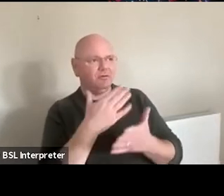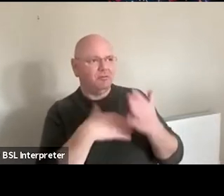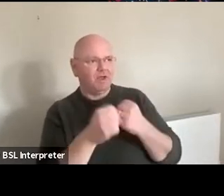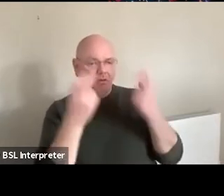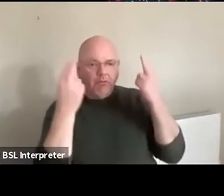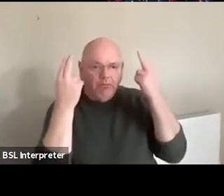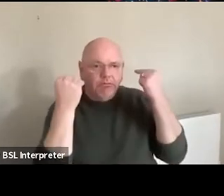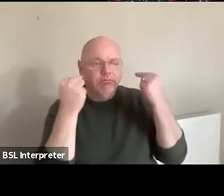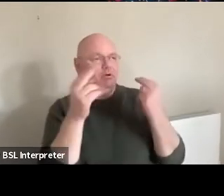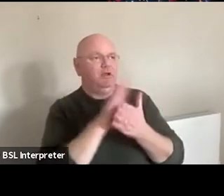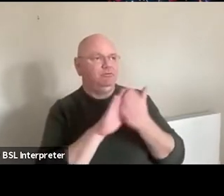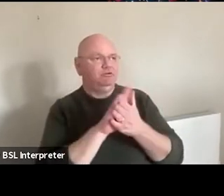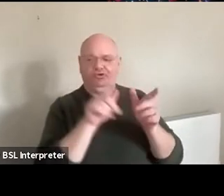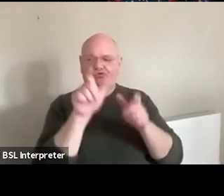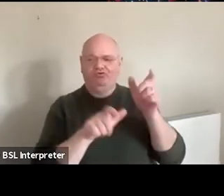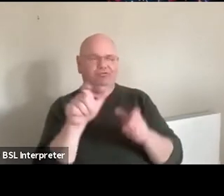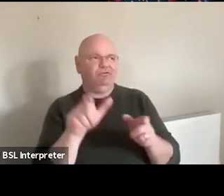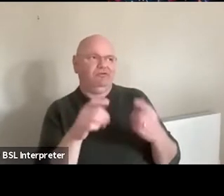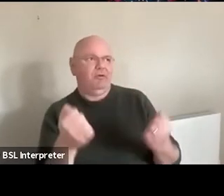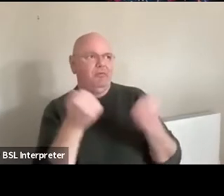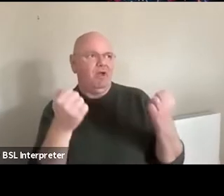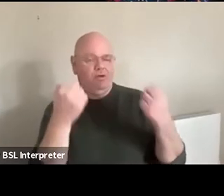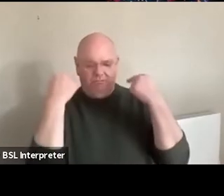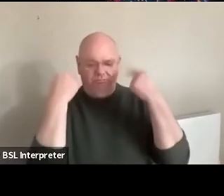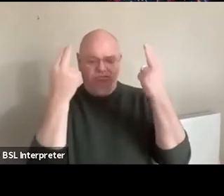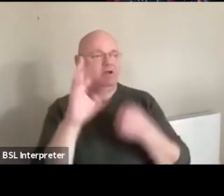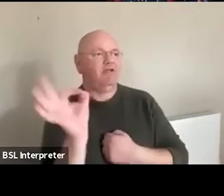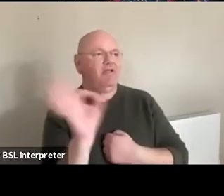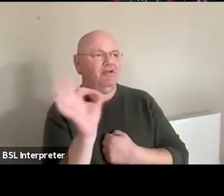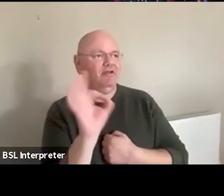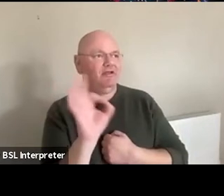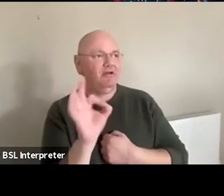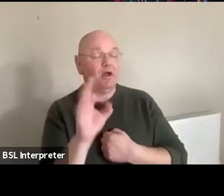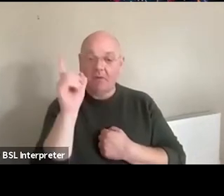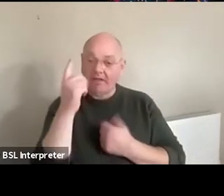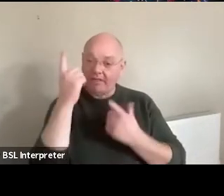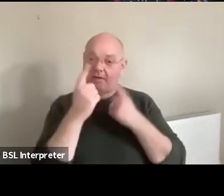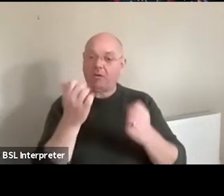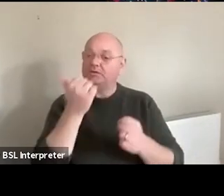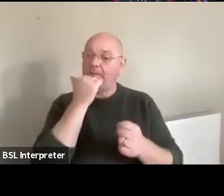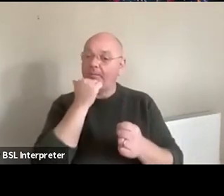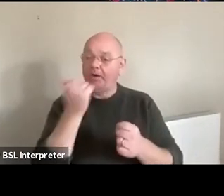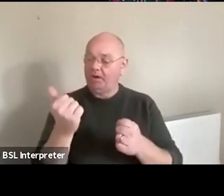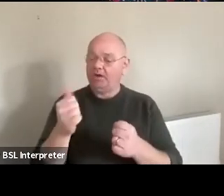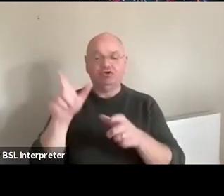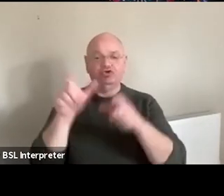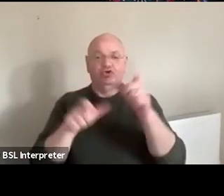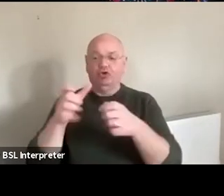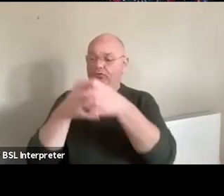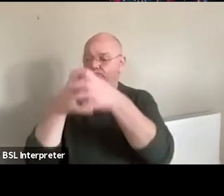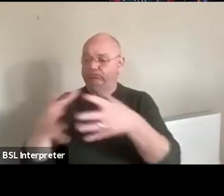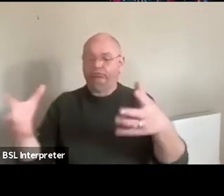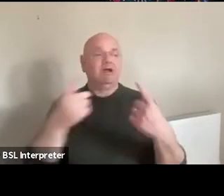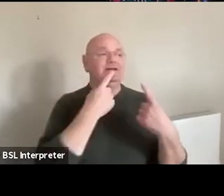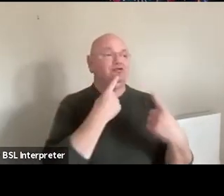as the populace of students who often, you know, are far greater than, for example, the teacher, is not something that we hold, but it's something the